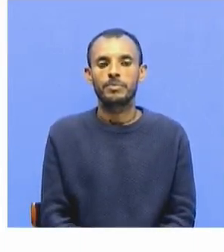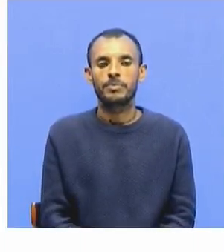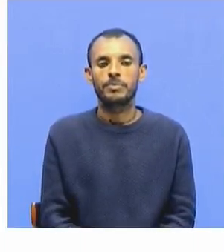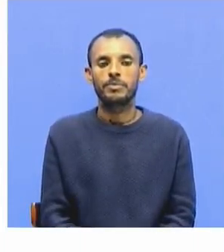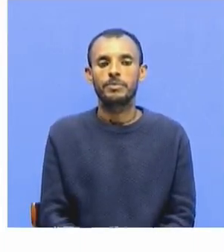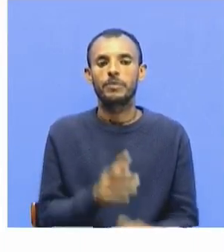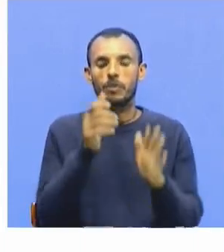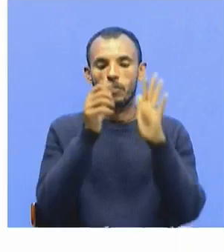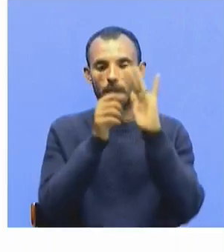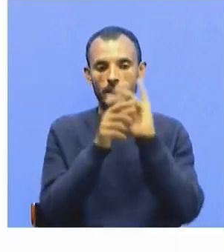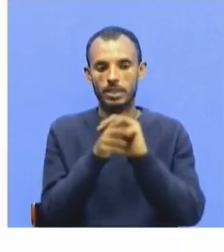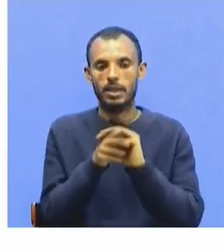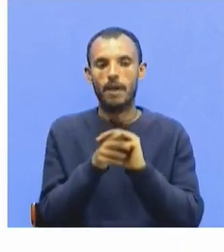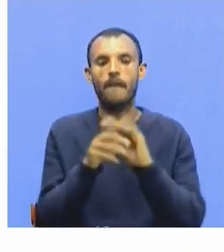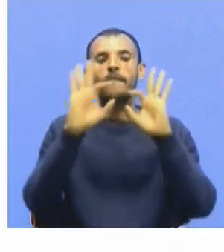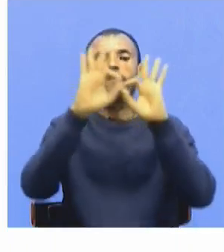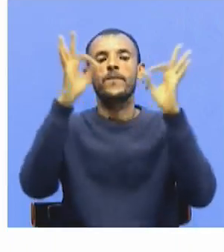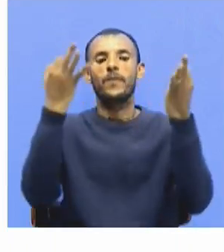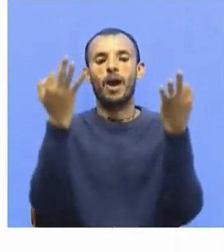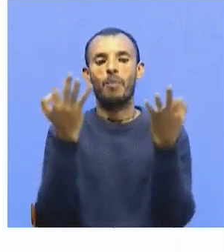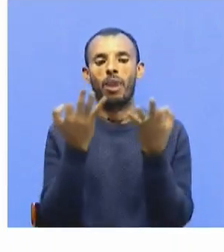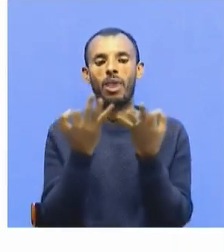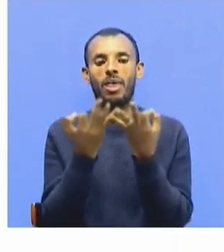For example, family.